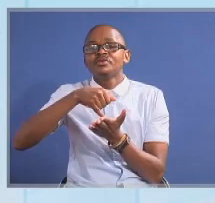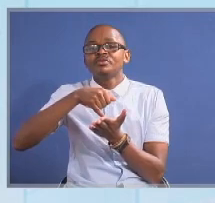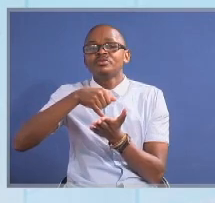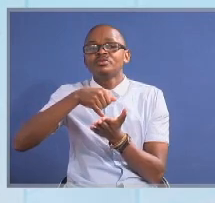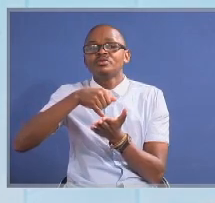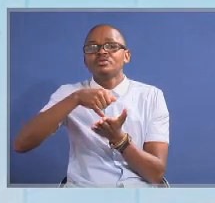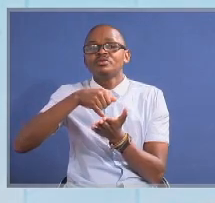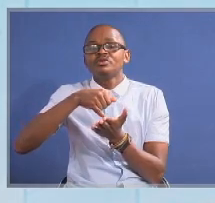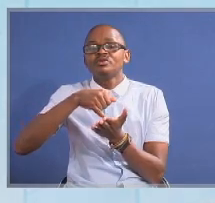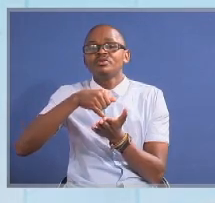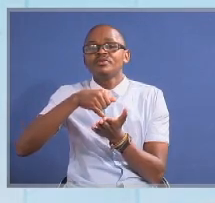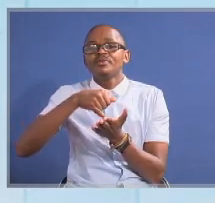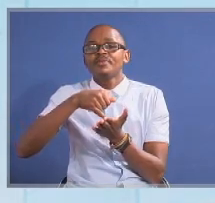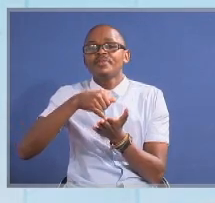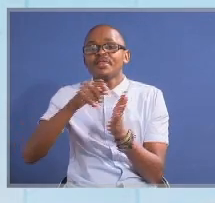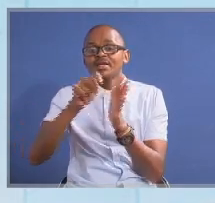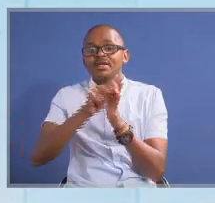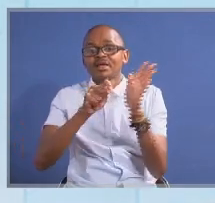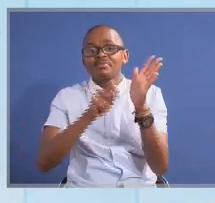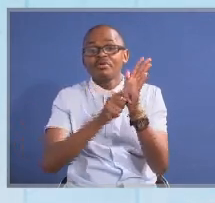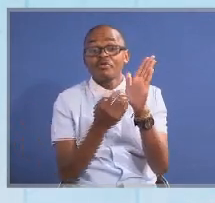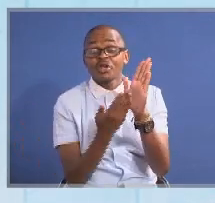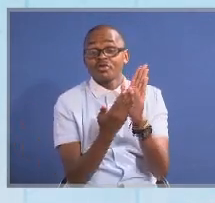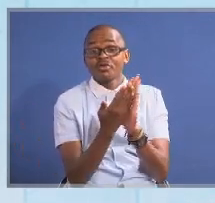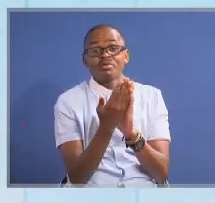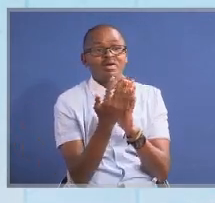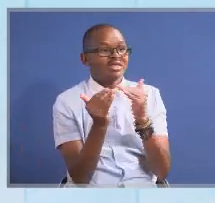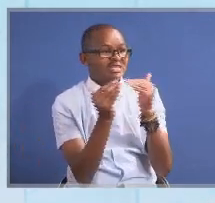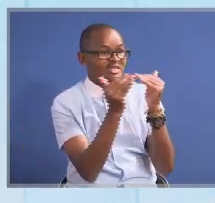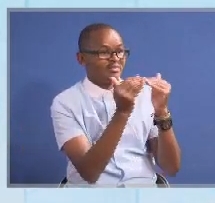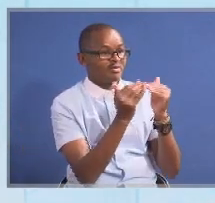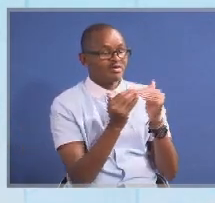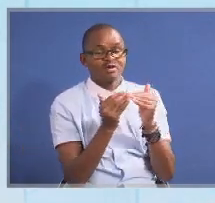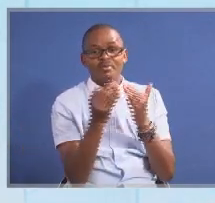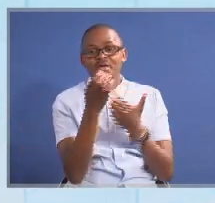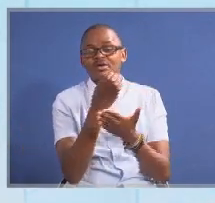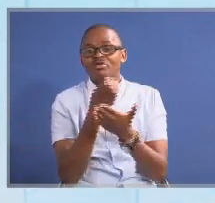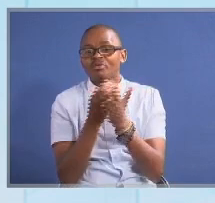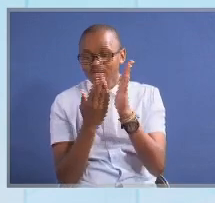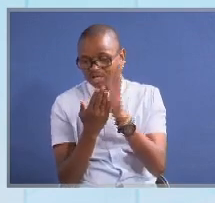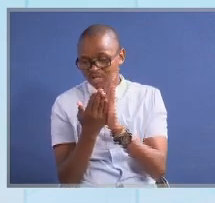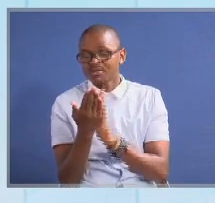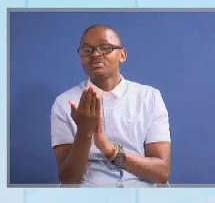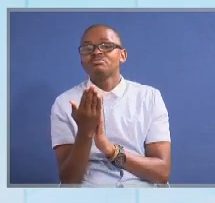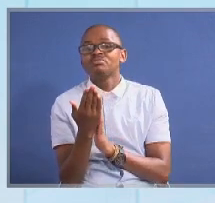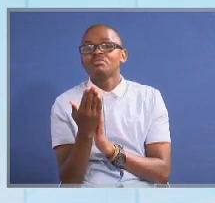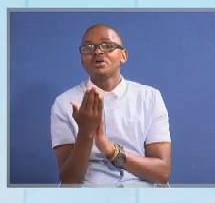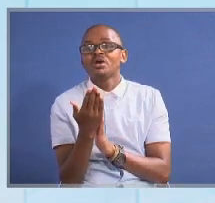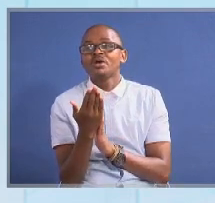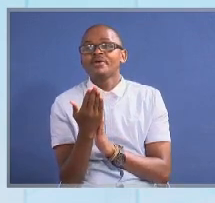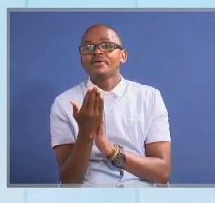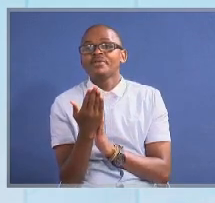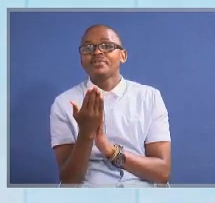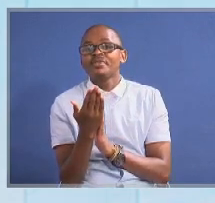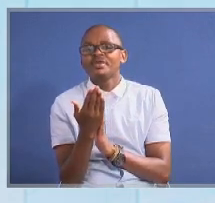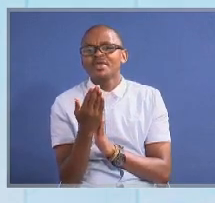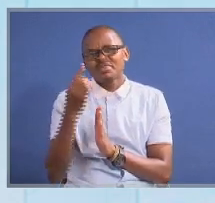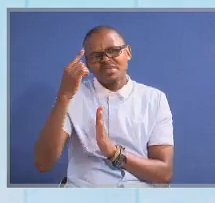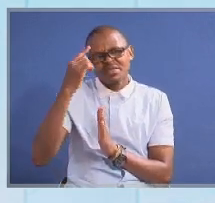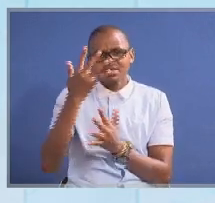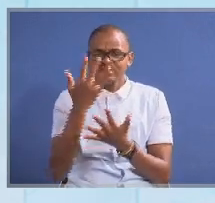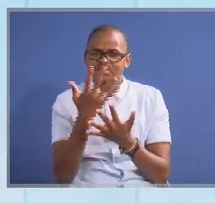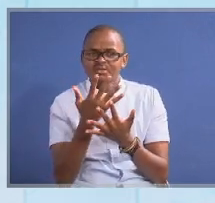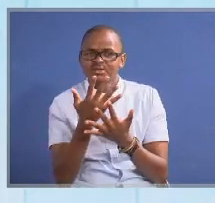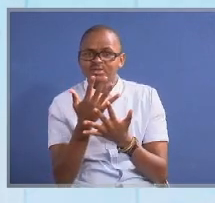inclusivity in terms of development, of democracy, of economic development, and so on. Mm-hmm. And third, of course,